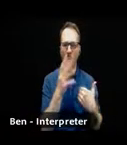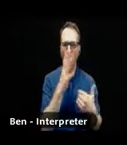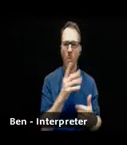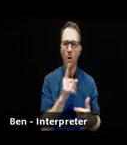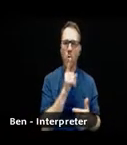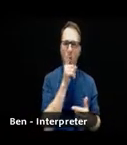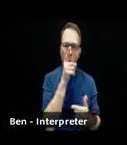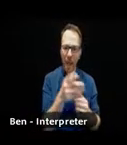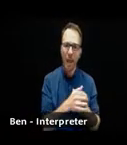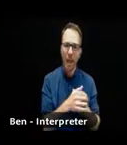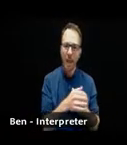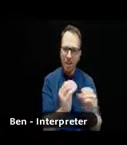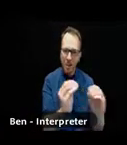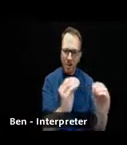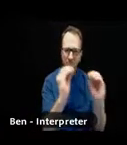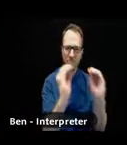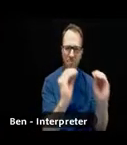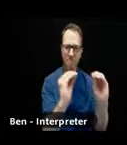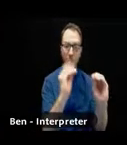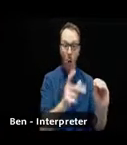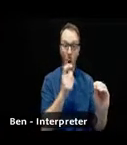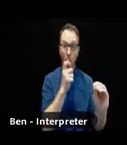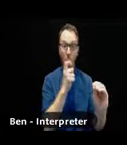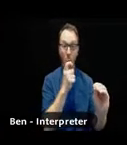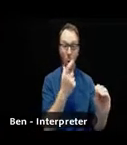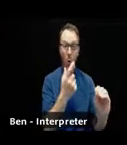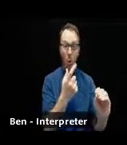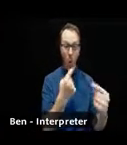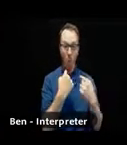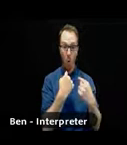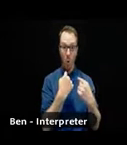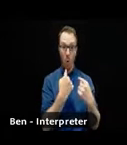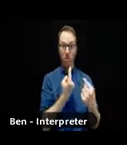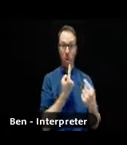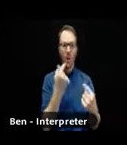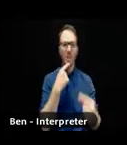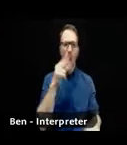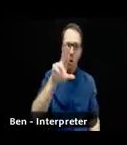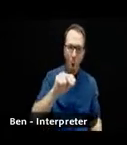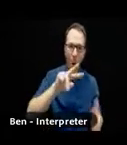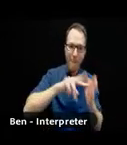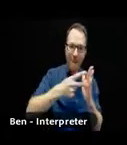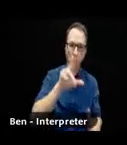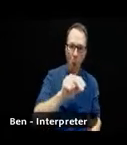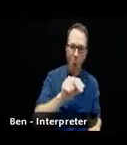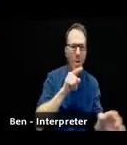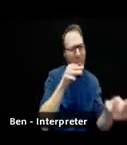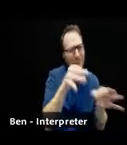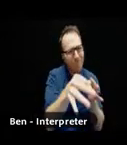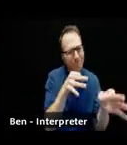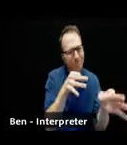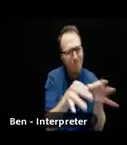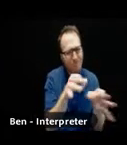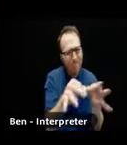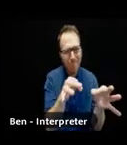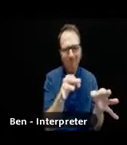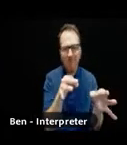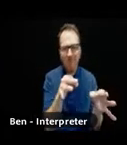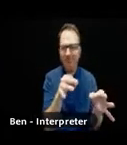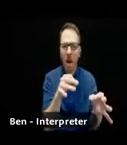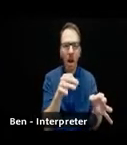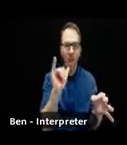schooling the person who assaulted her about what no means no means. And really just, it's a moment that will